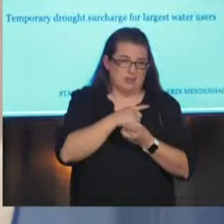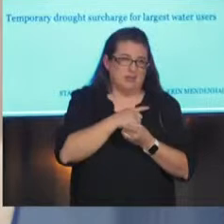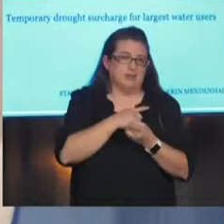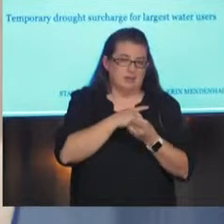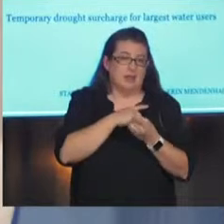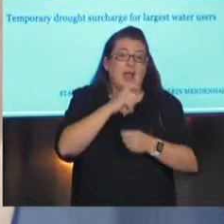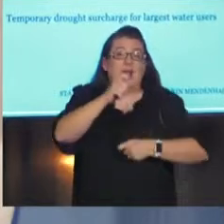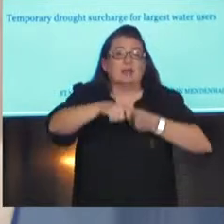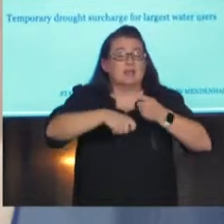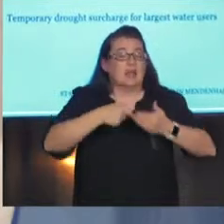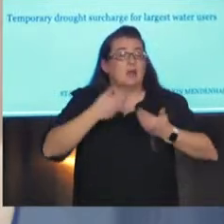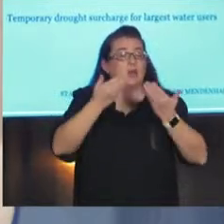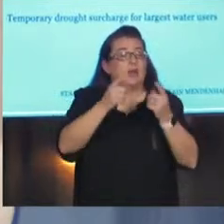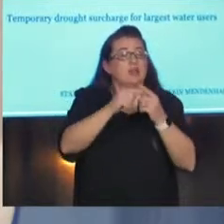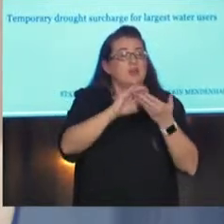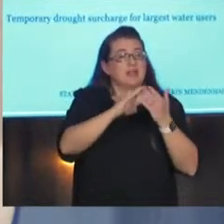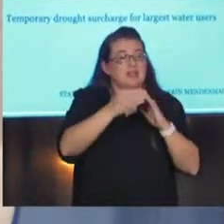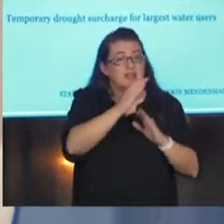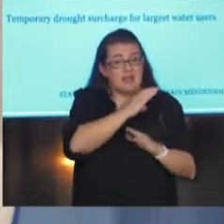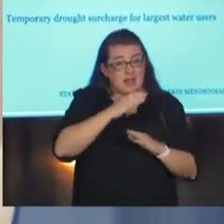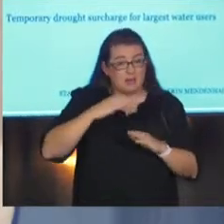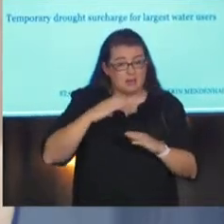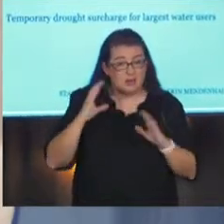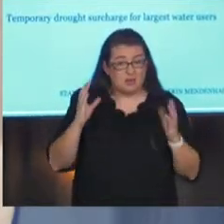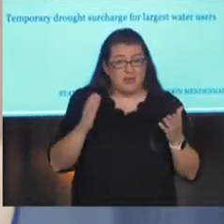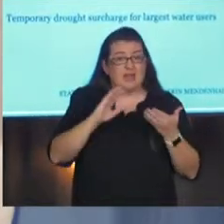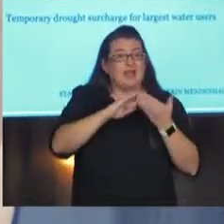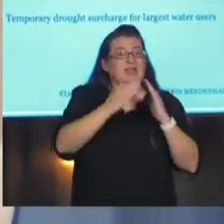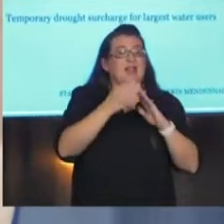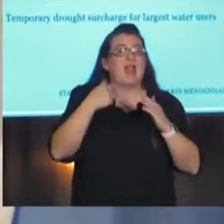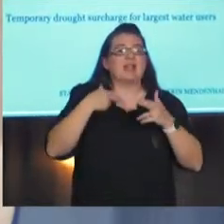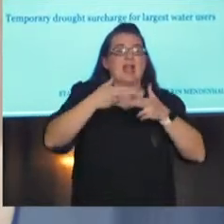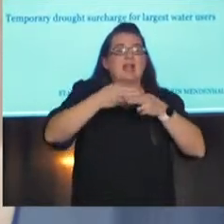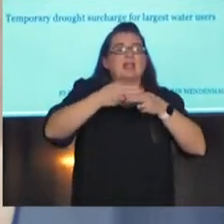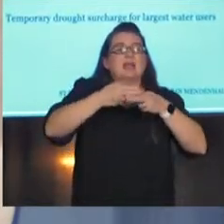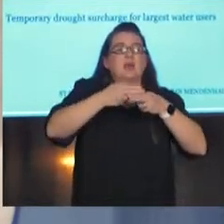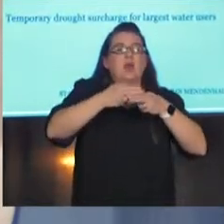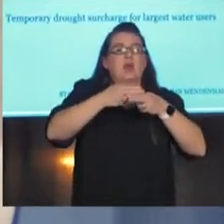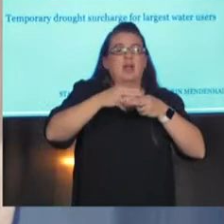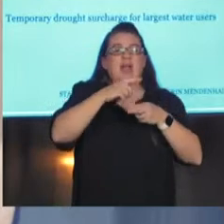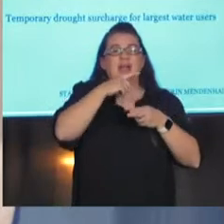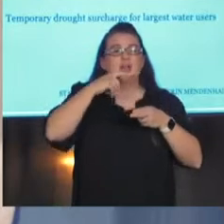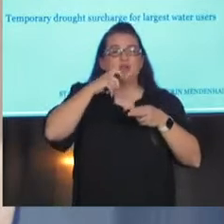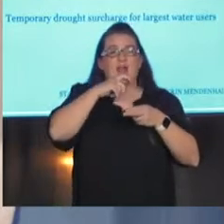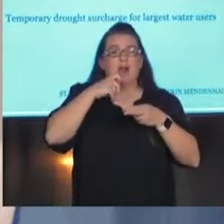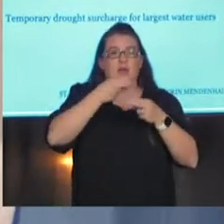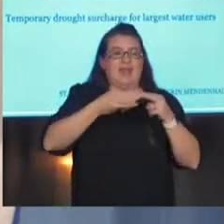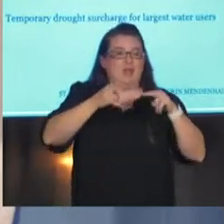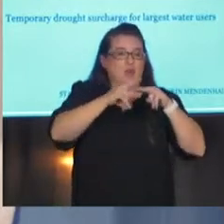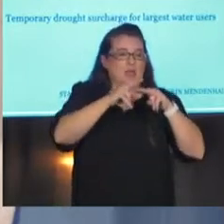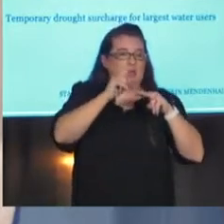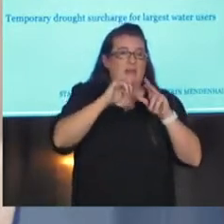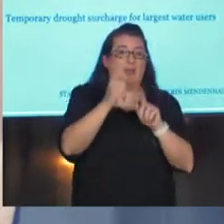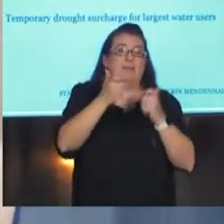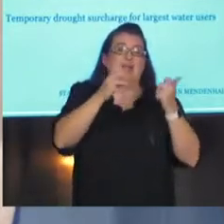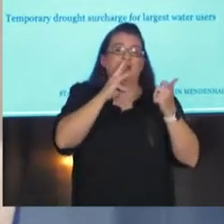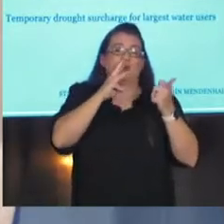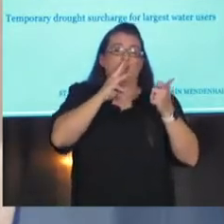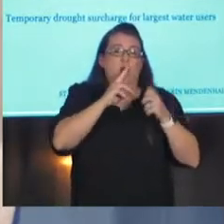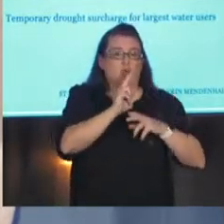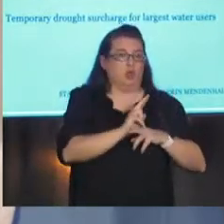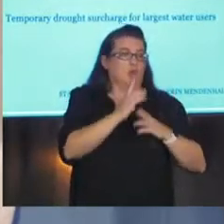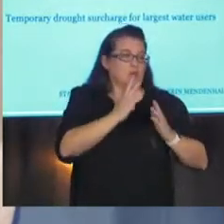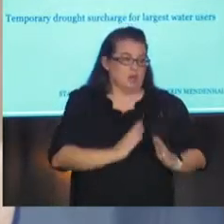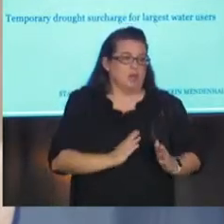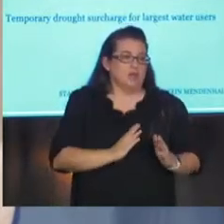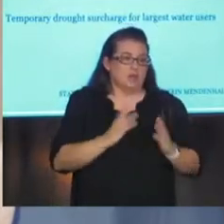I'll recommend to our City Council that the city implement a temporary drought surcharge on the biggest water consumers to